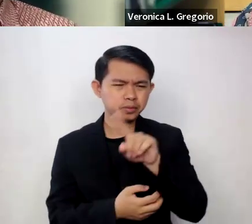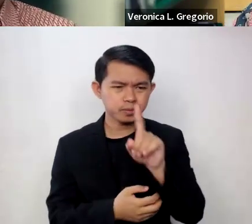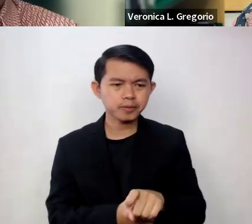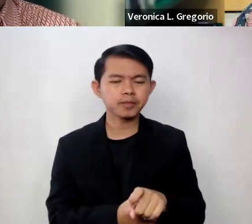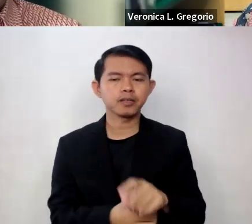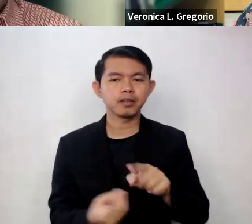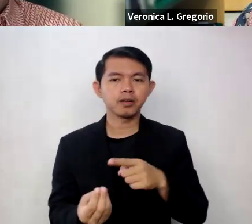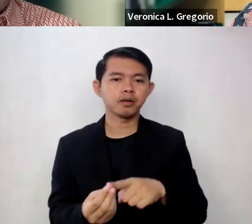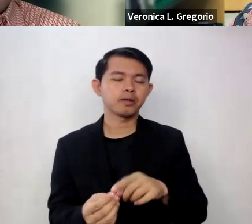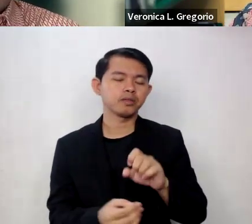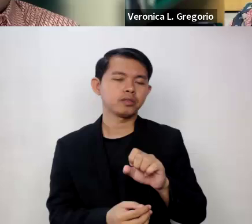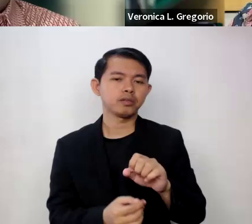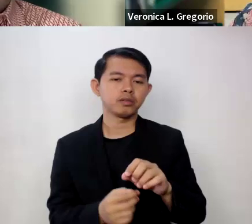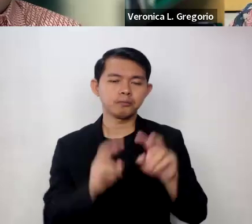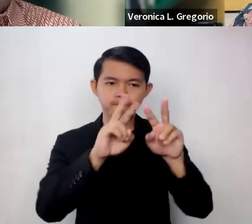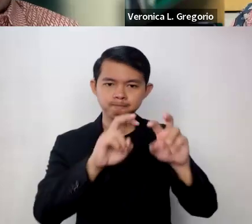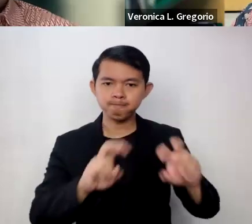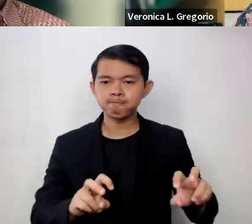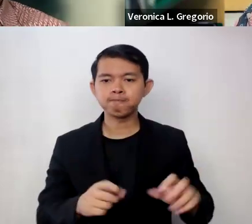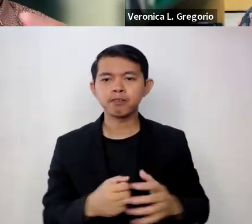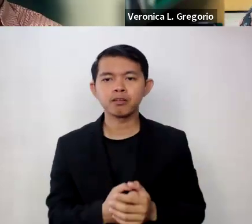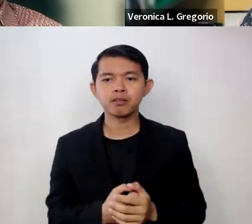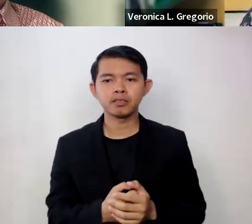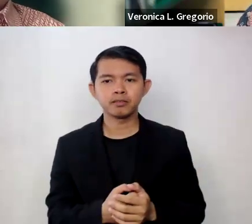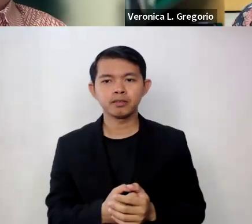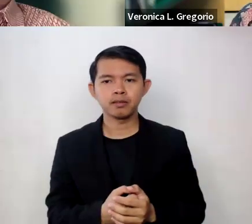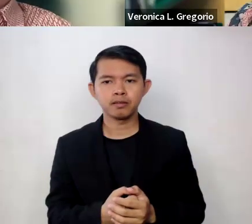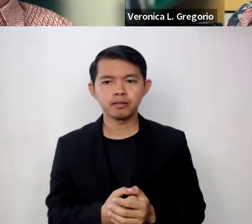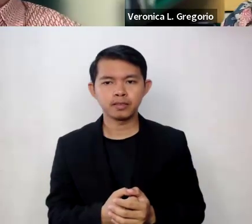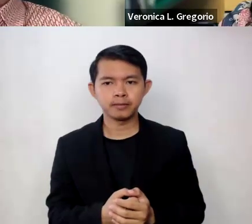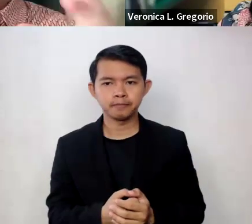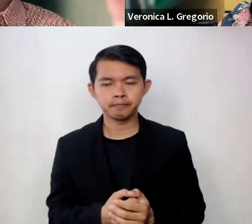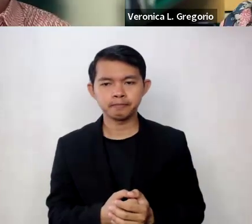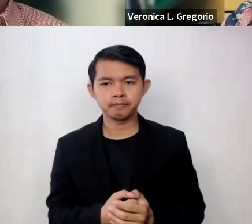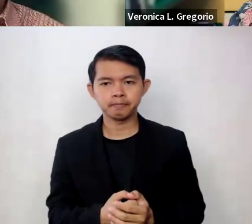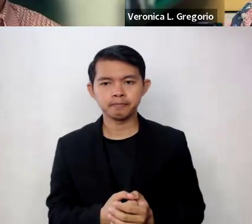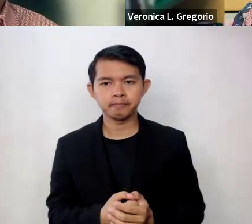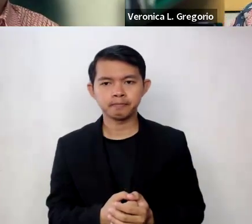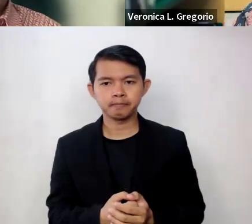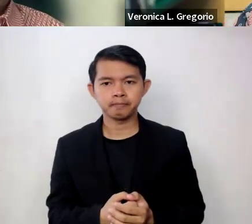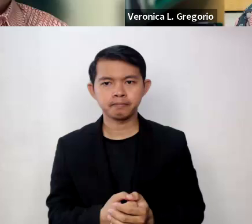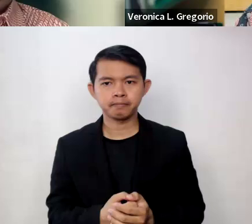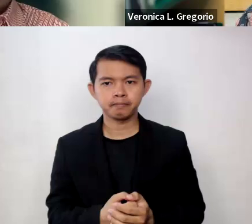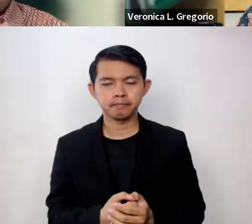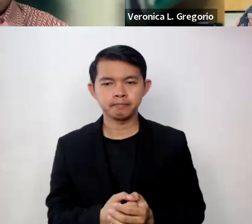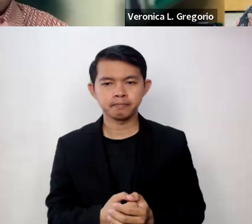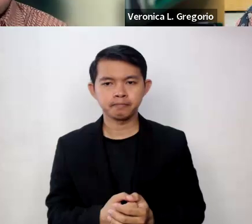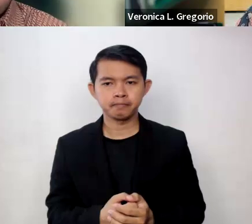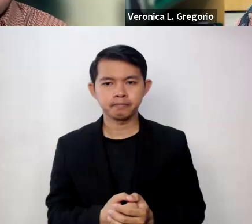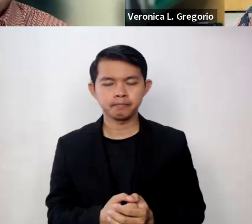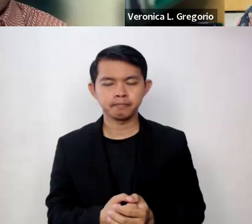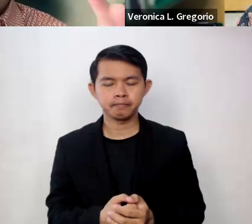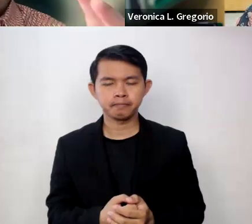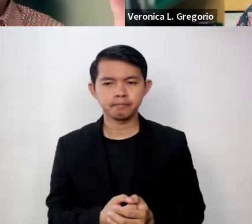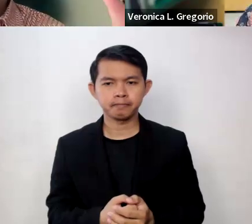even agrarian studies, um, how has uh, how have these fields sort of made sense